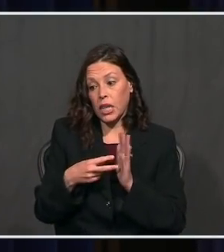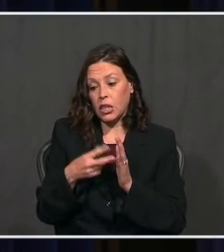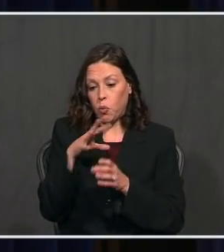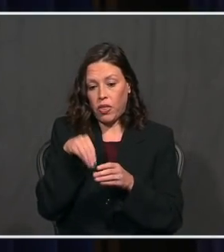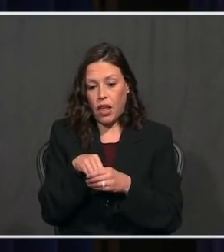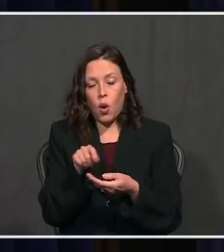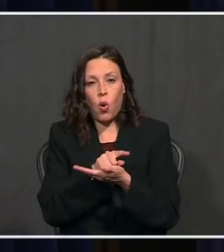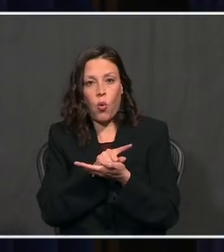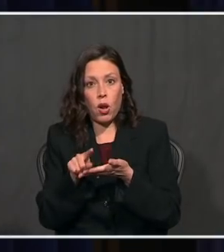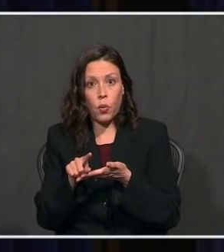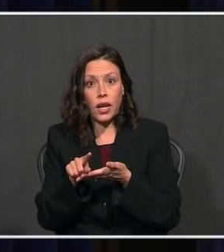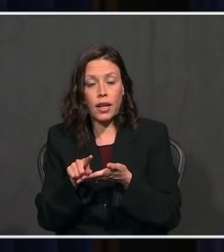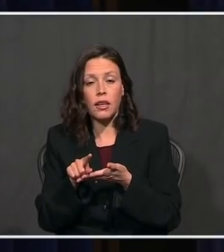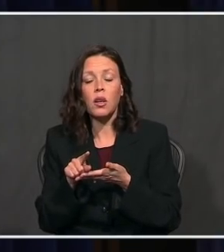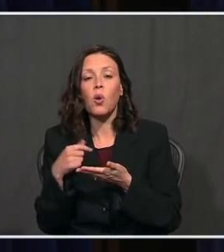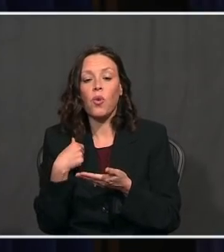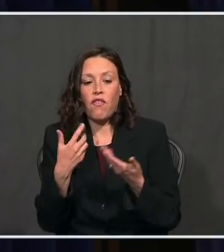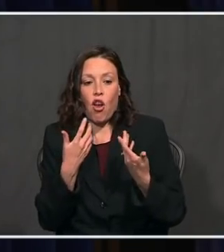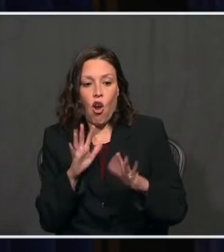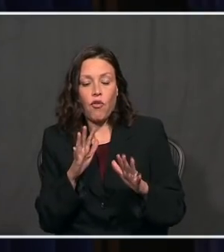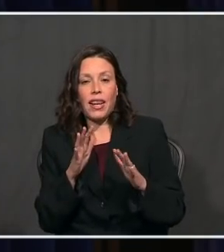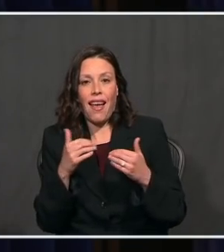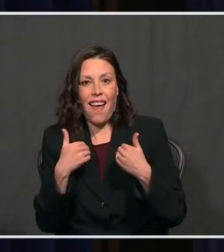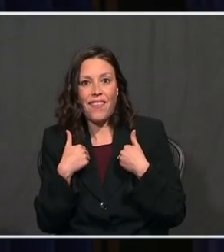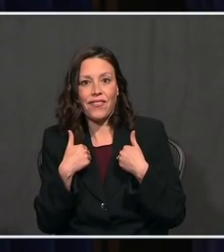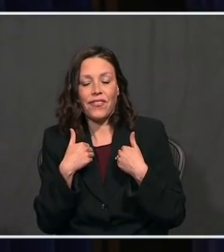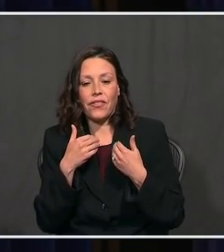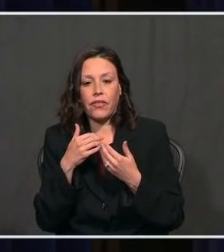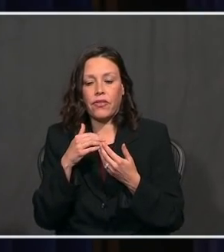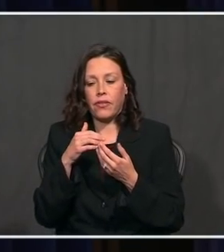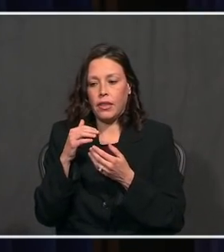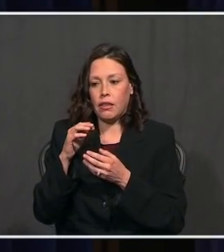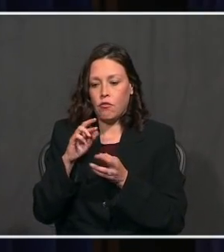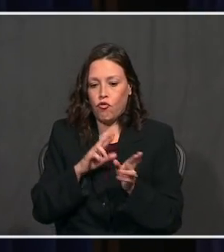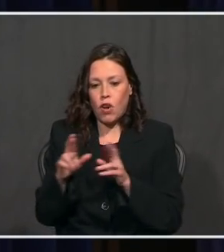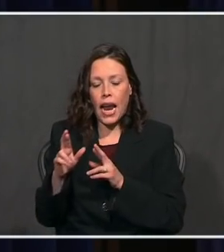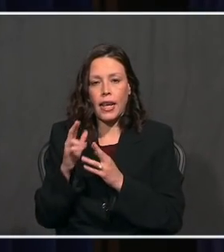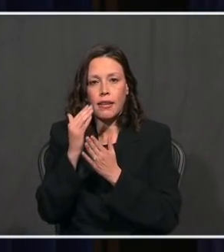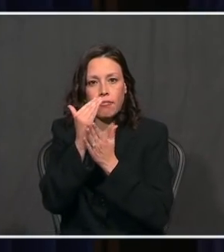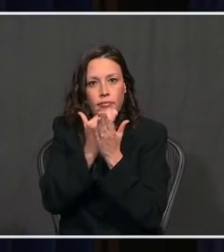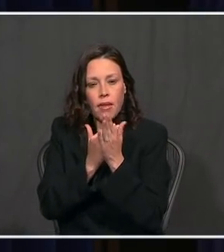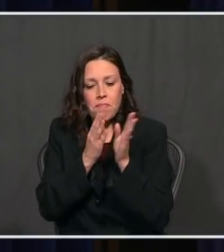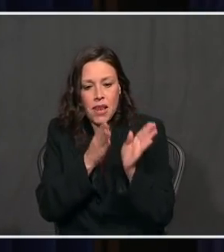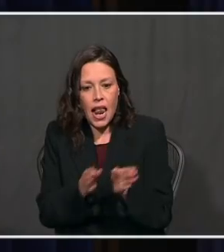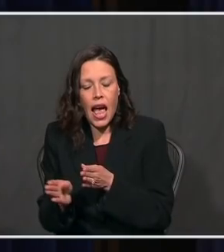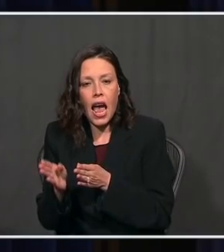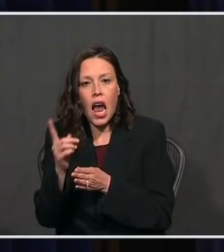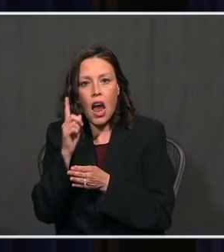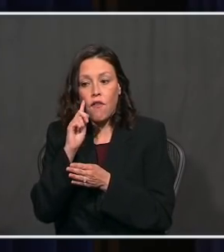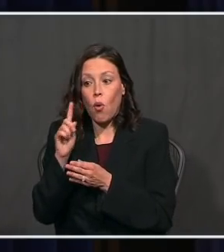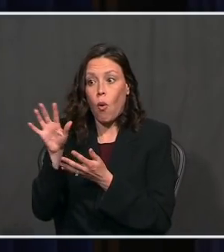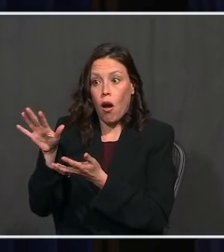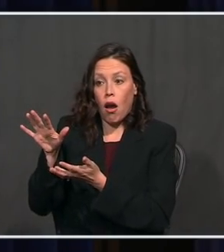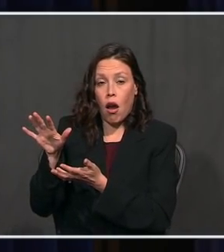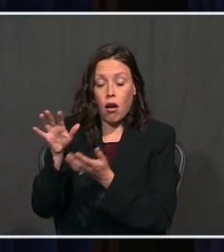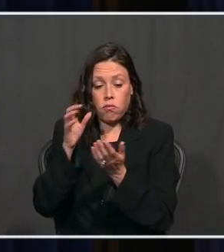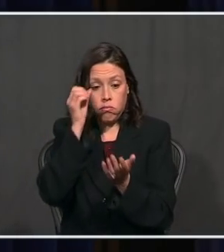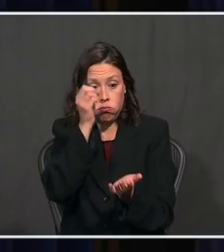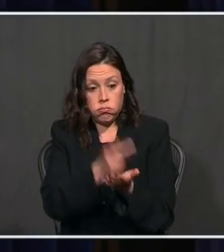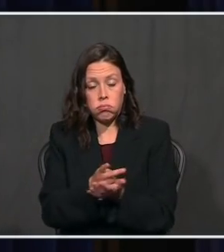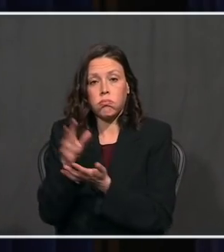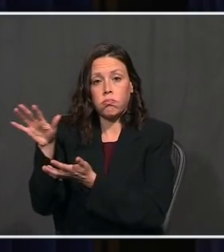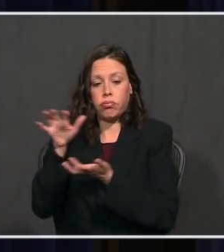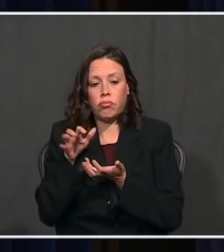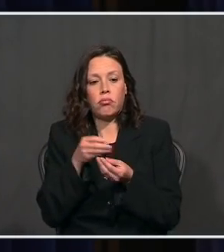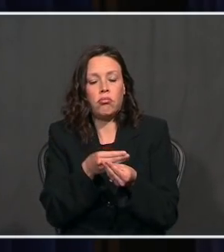1 week period, we've been able to accumulate, process, inform, and collaborate where